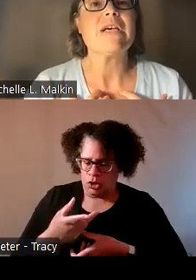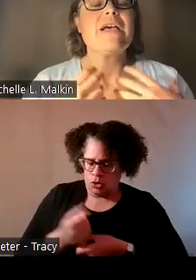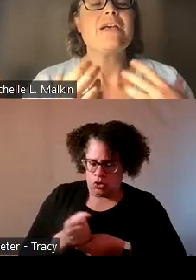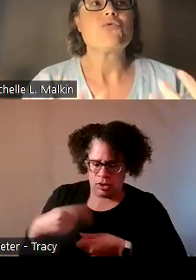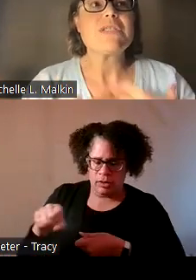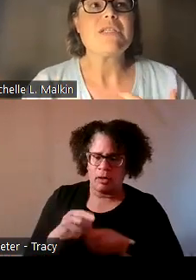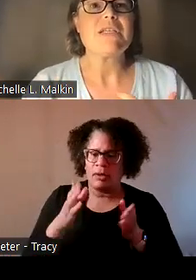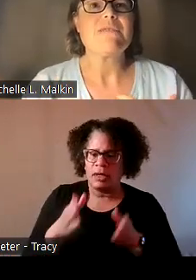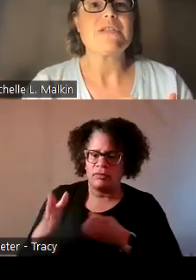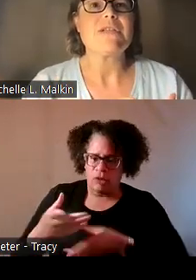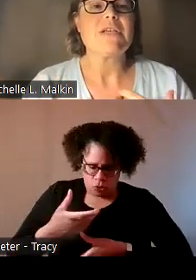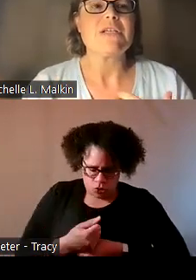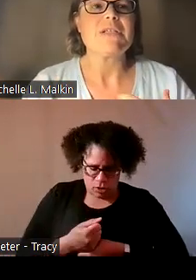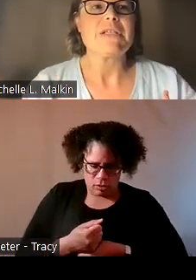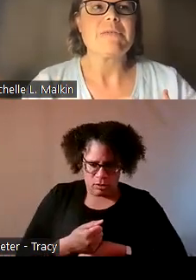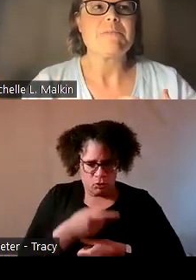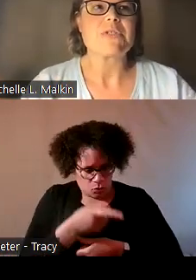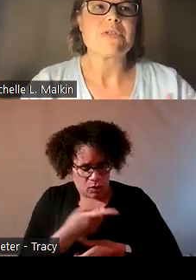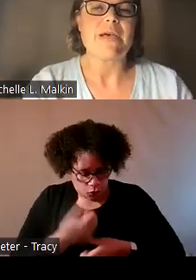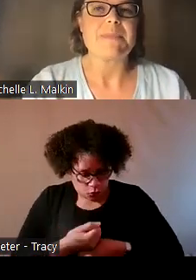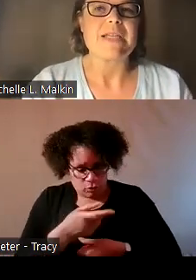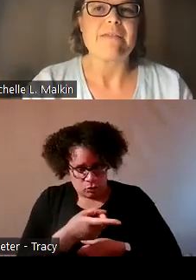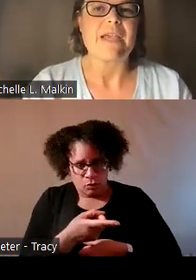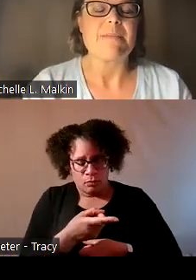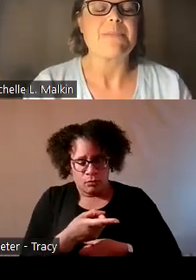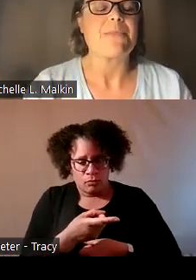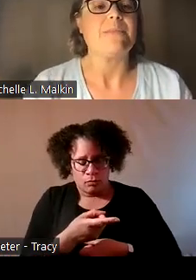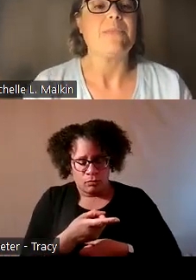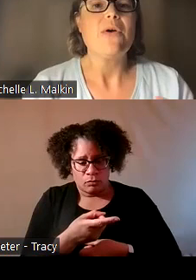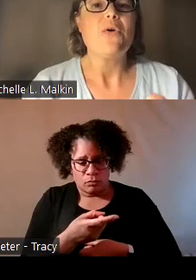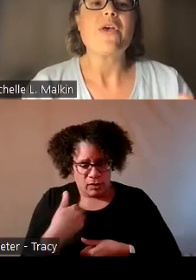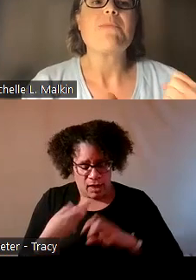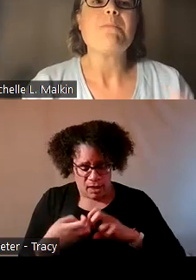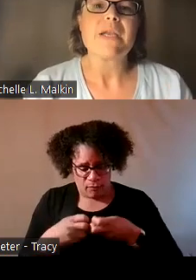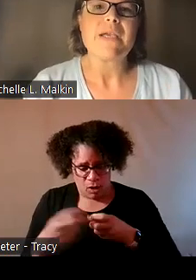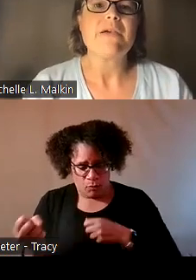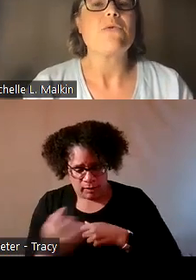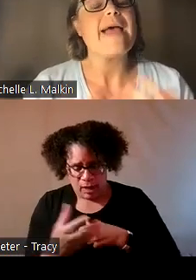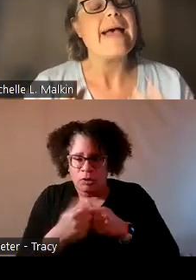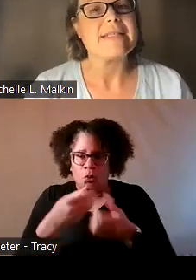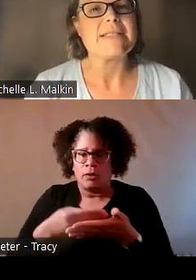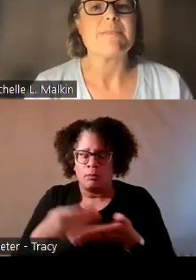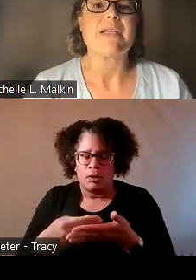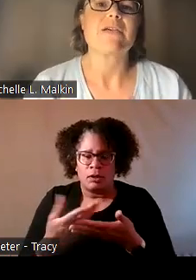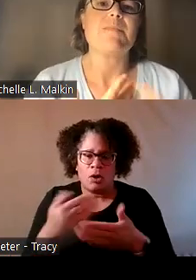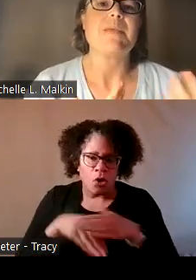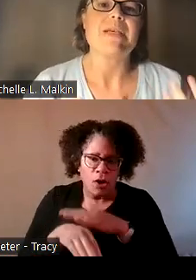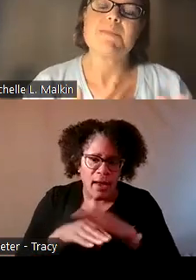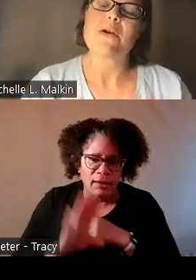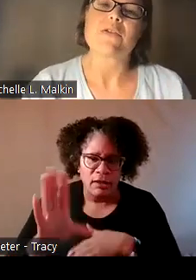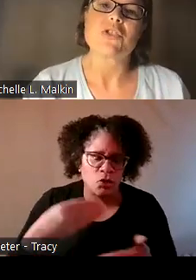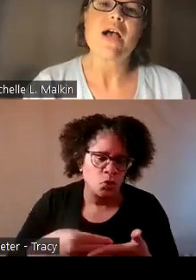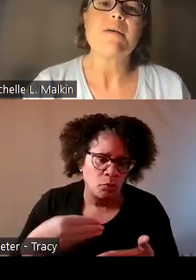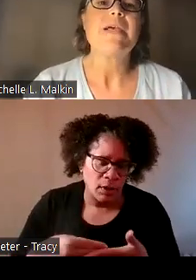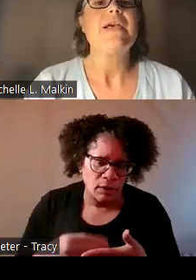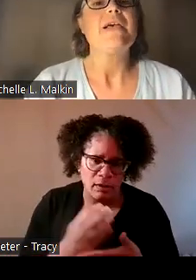individuals trusted the person who happens to have a gambling problem with money or access to money. It could be as part